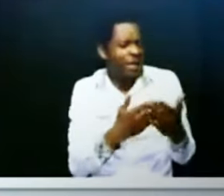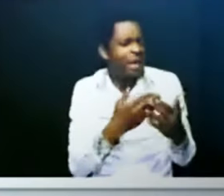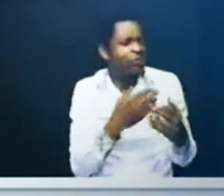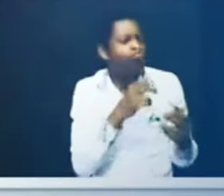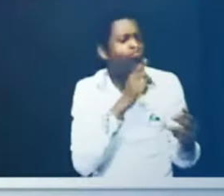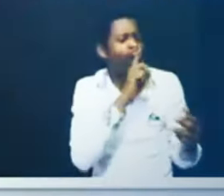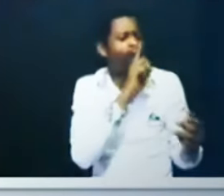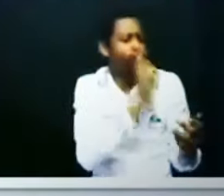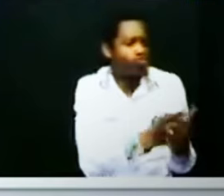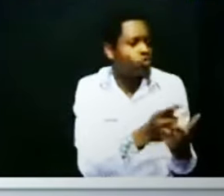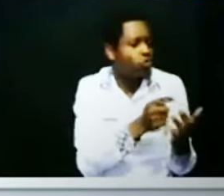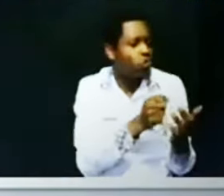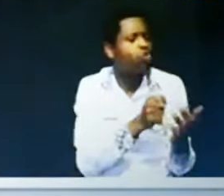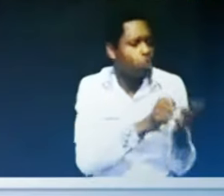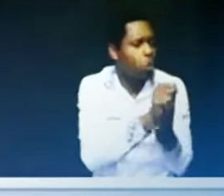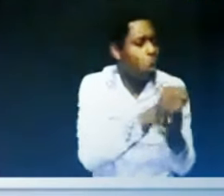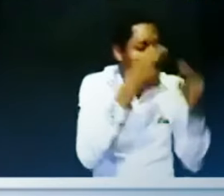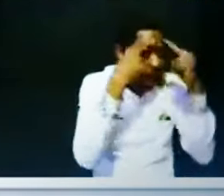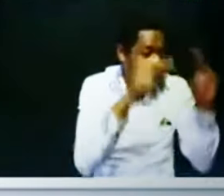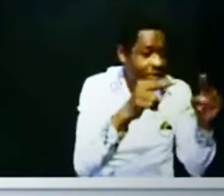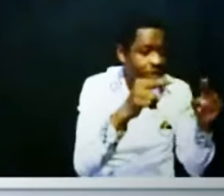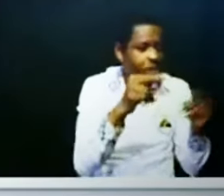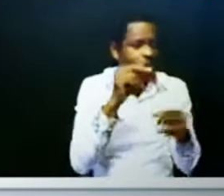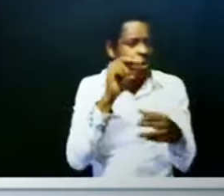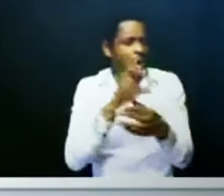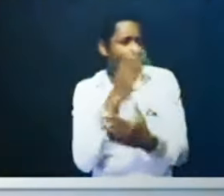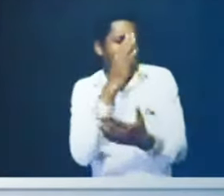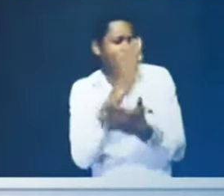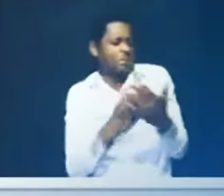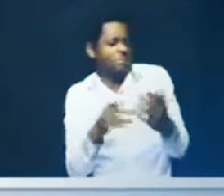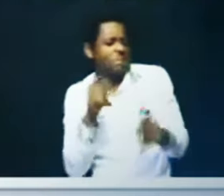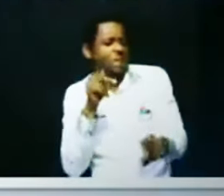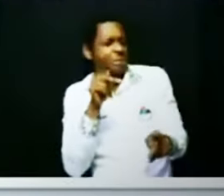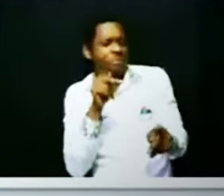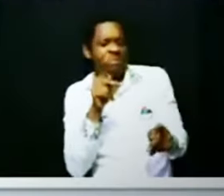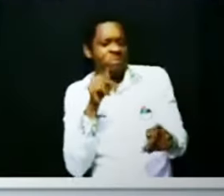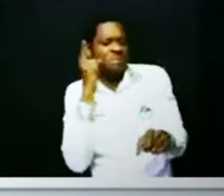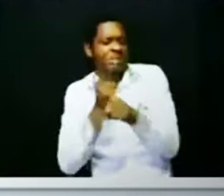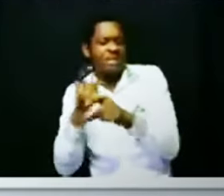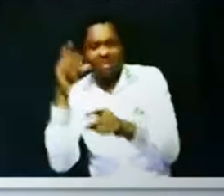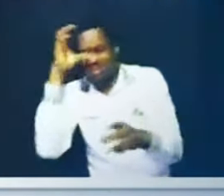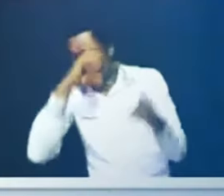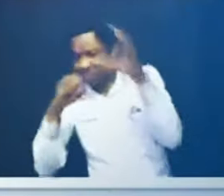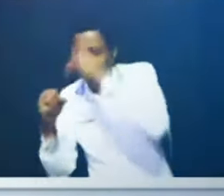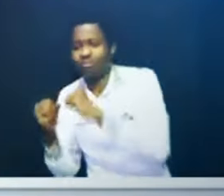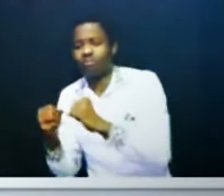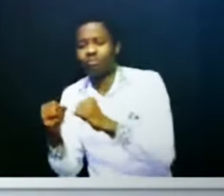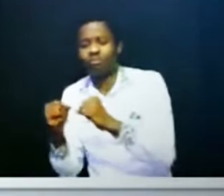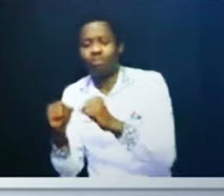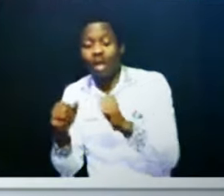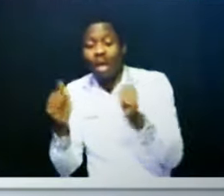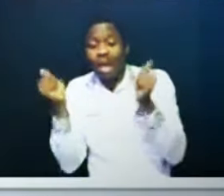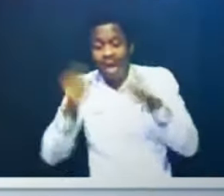imaginary. It could be direct or indirect.